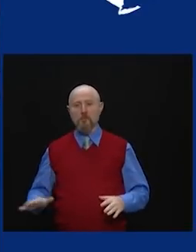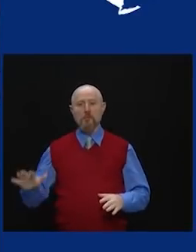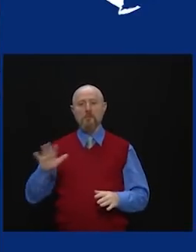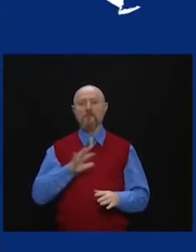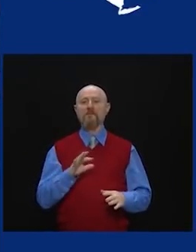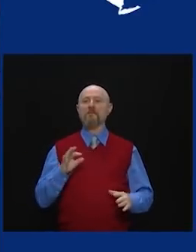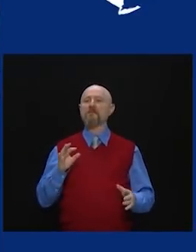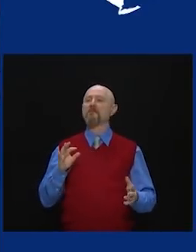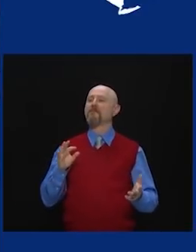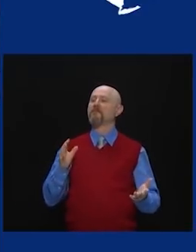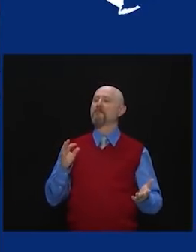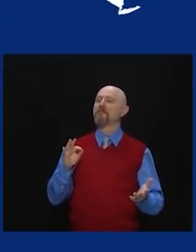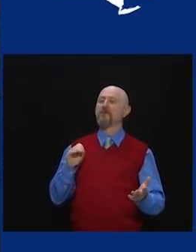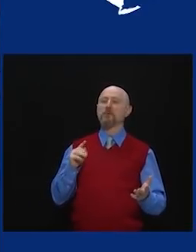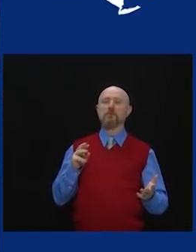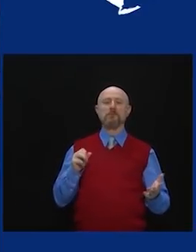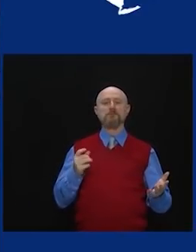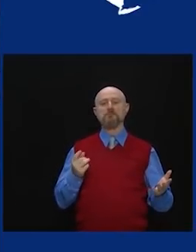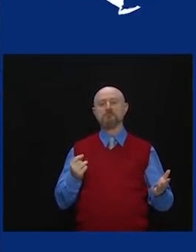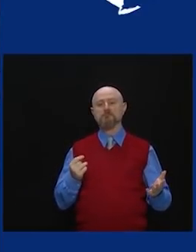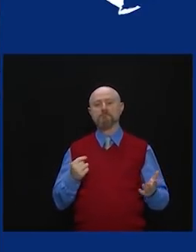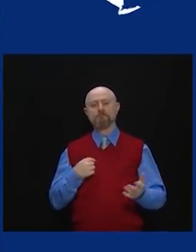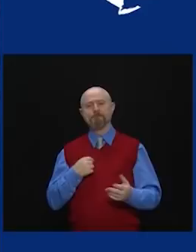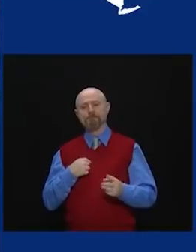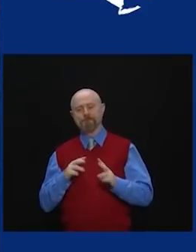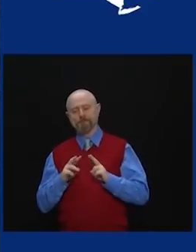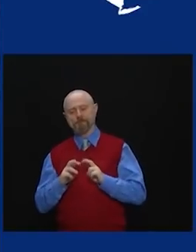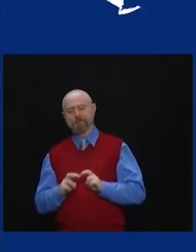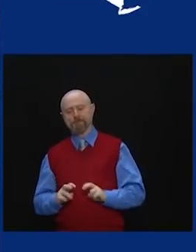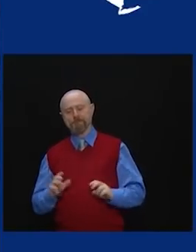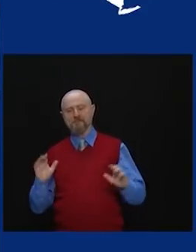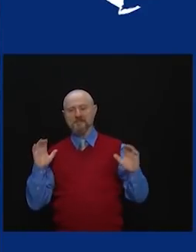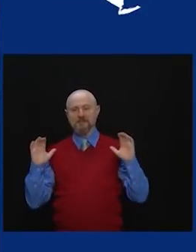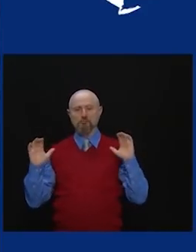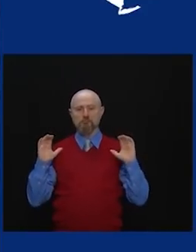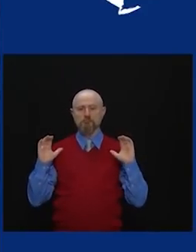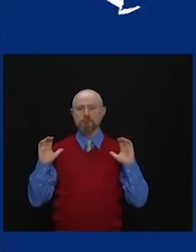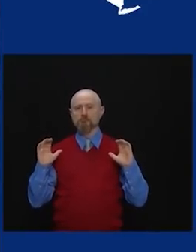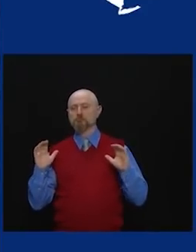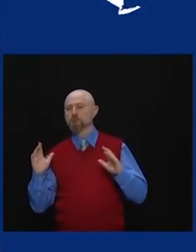I was looking at all the factors. I was hearing from a lot of people on both sides of the issue.